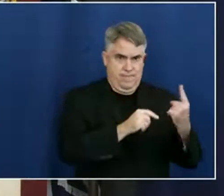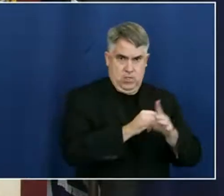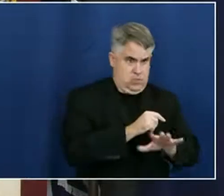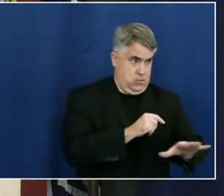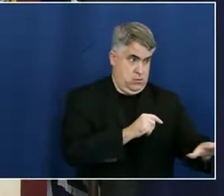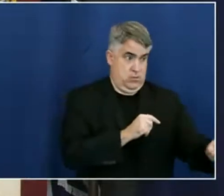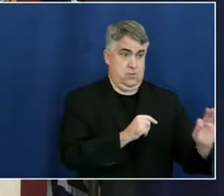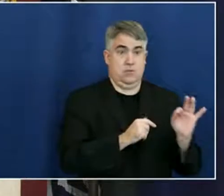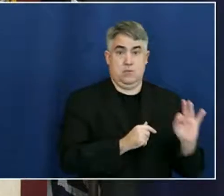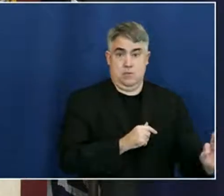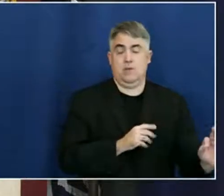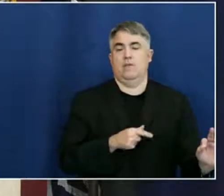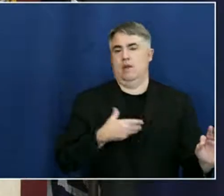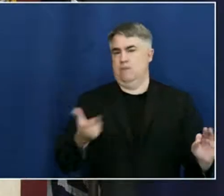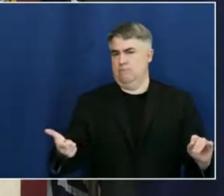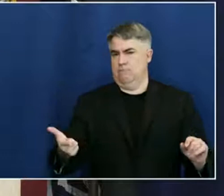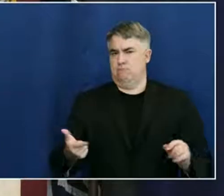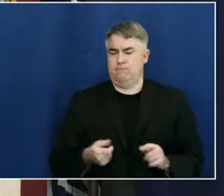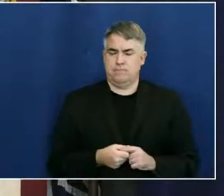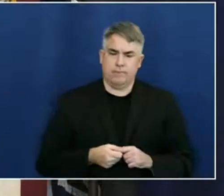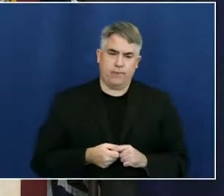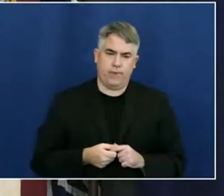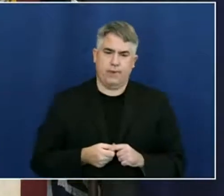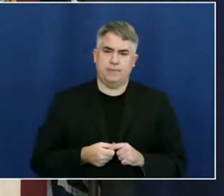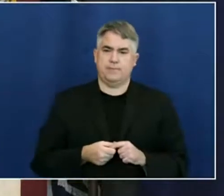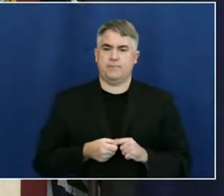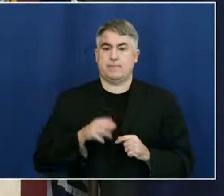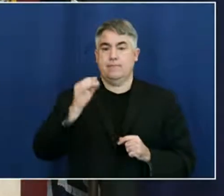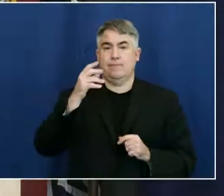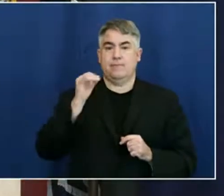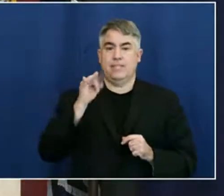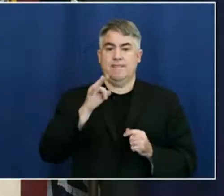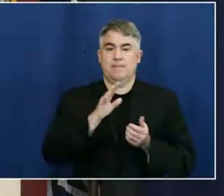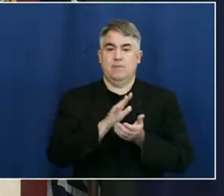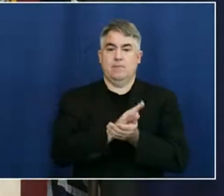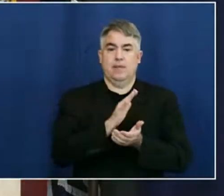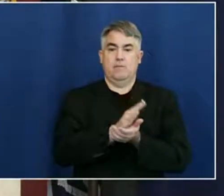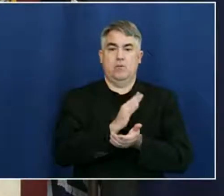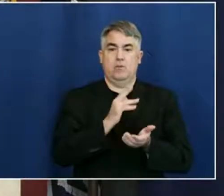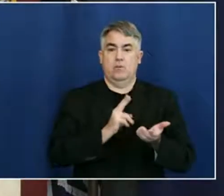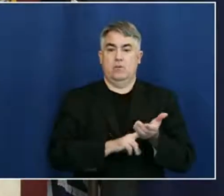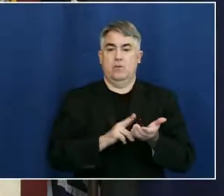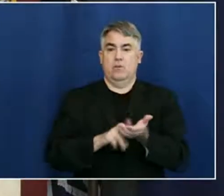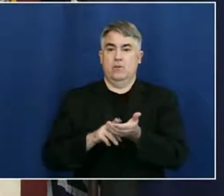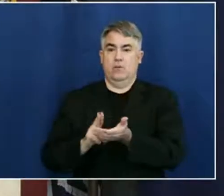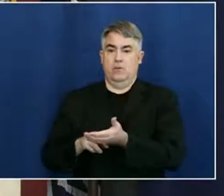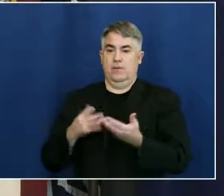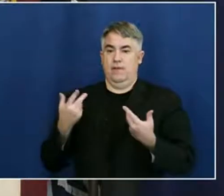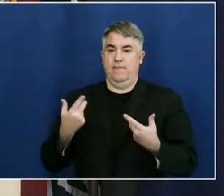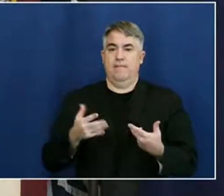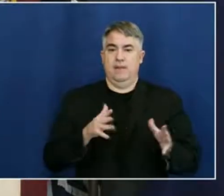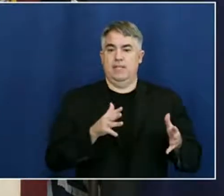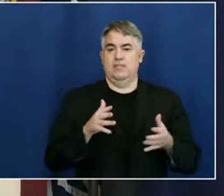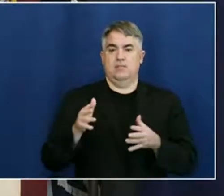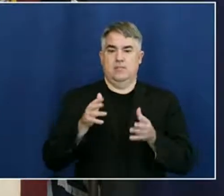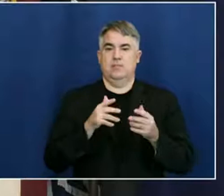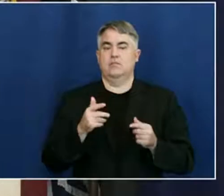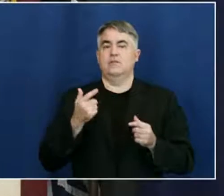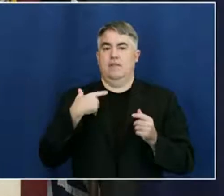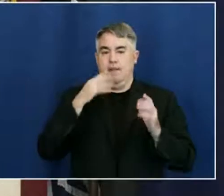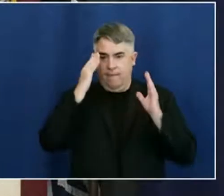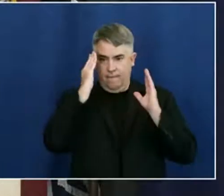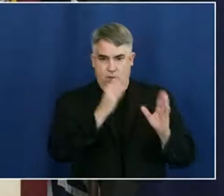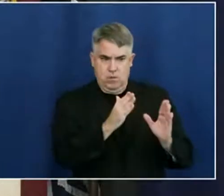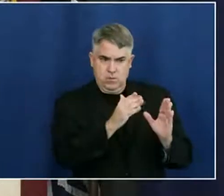be prioritized for schools that have an agreement to reopen pending vaccination or those schools that are already open.